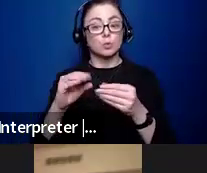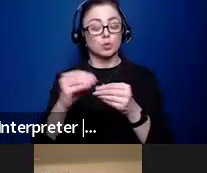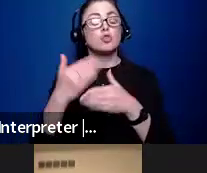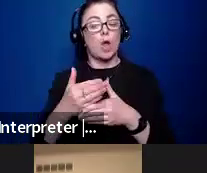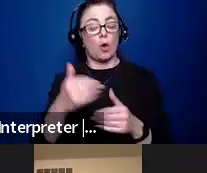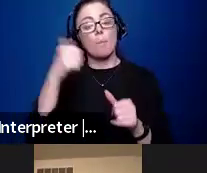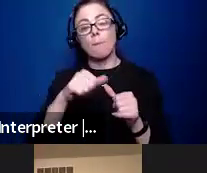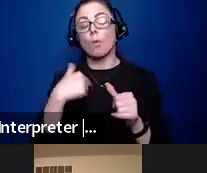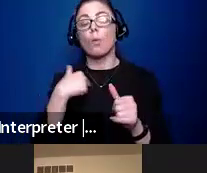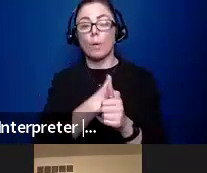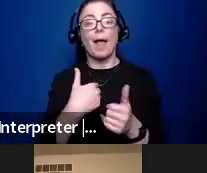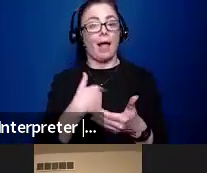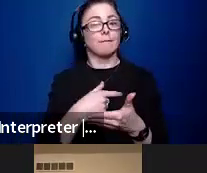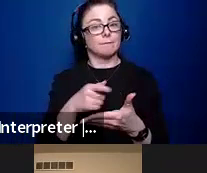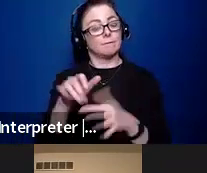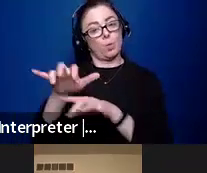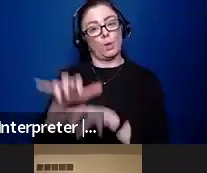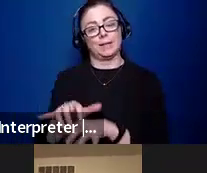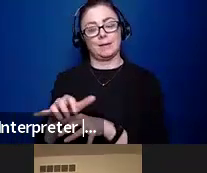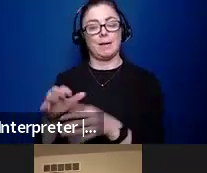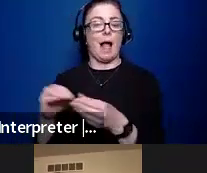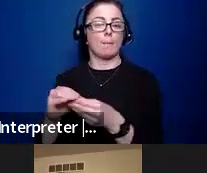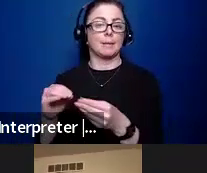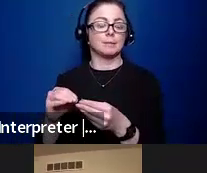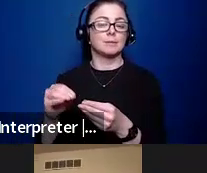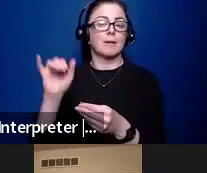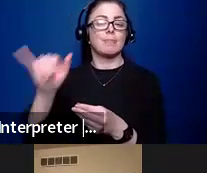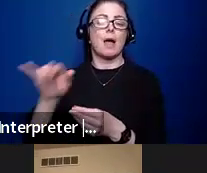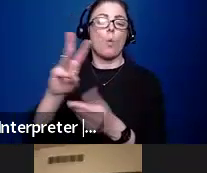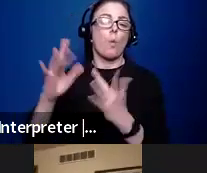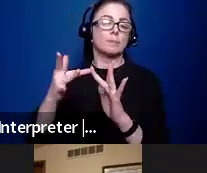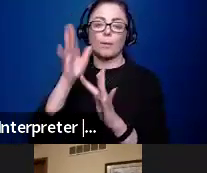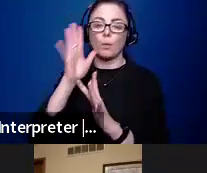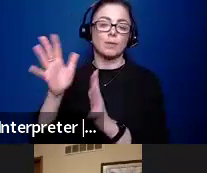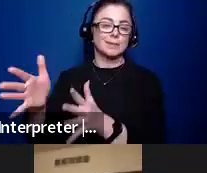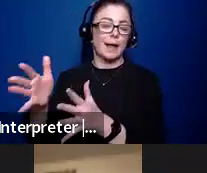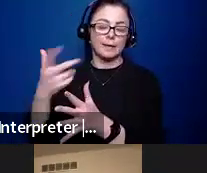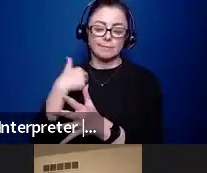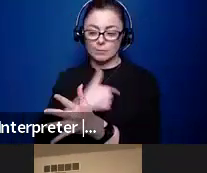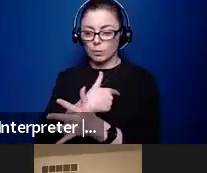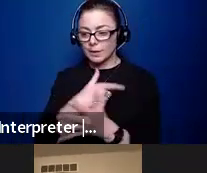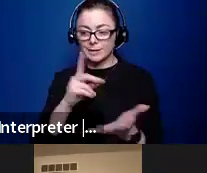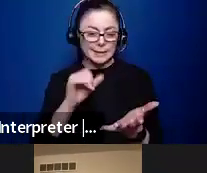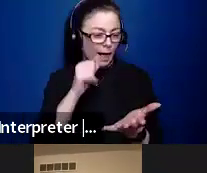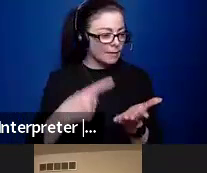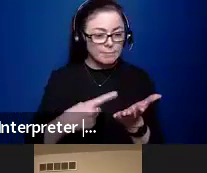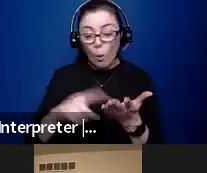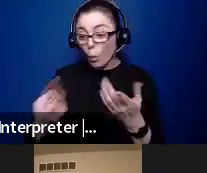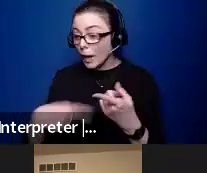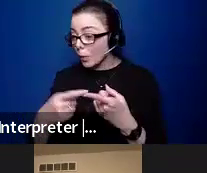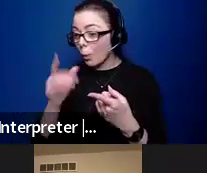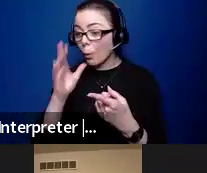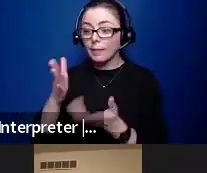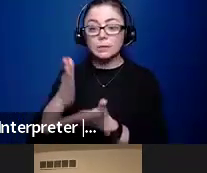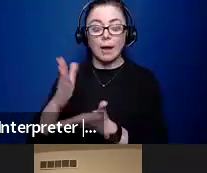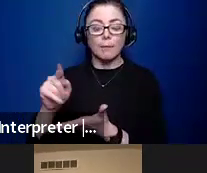written comments, and that part of our website will stay up. We haven't talked about when we will take that down, but it'll stay up for a while